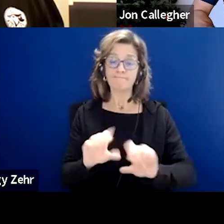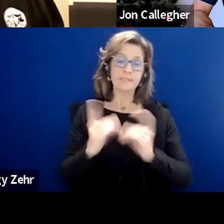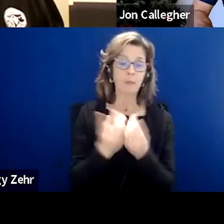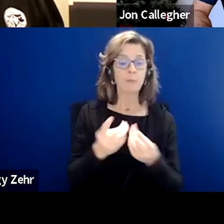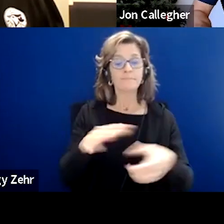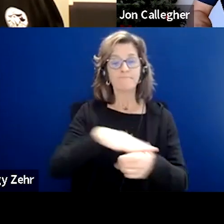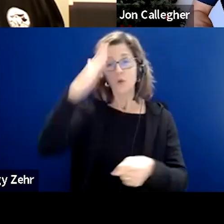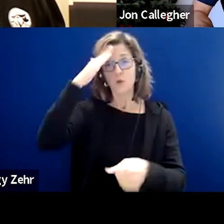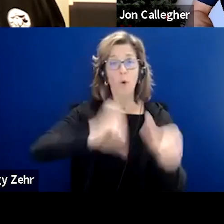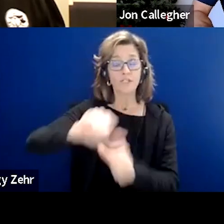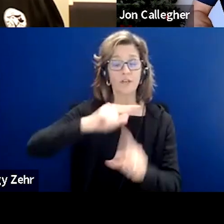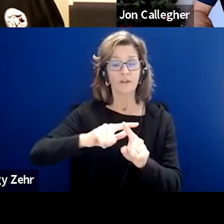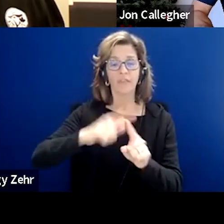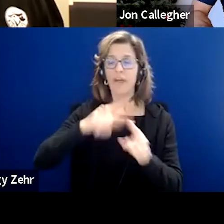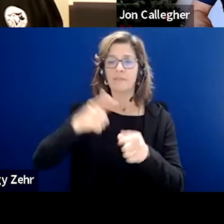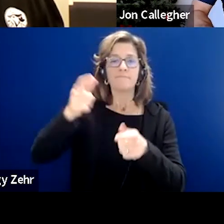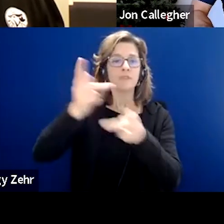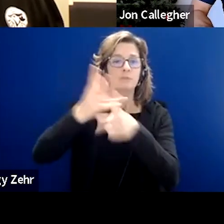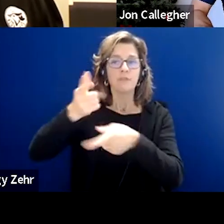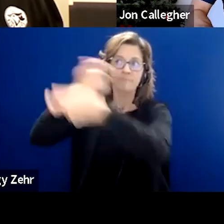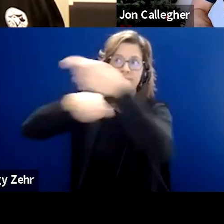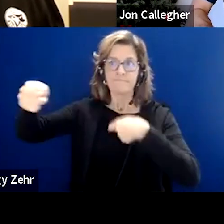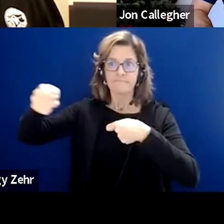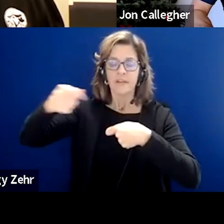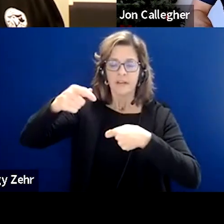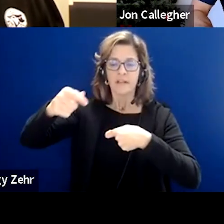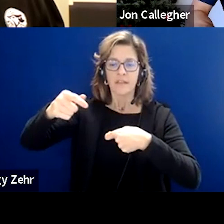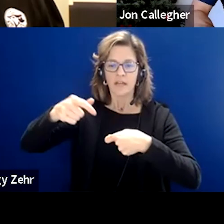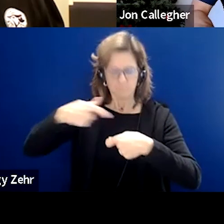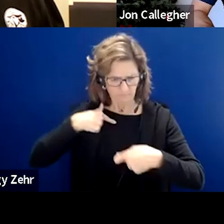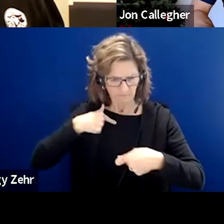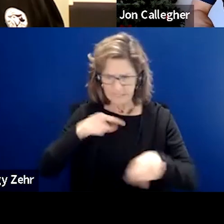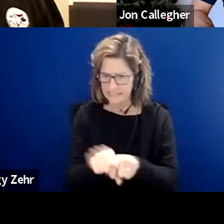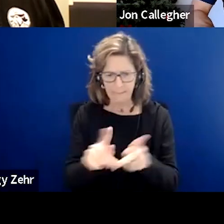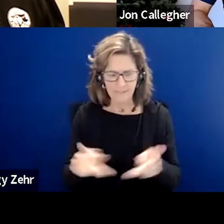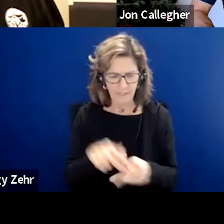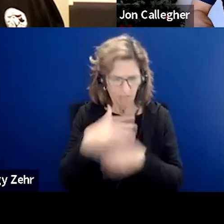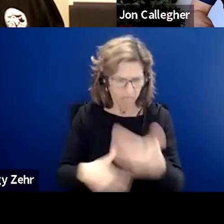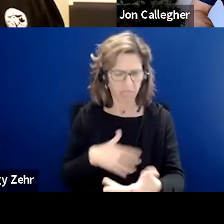attitudes apparently change. One of the big findings from our study was that coworkers